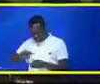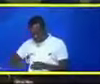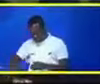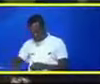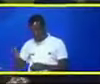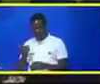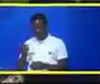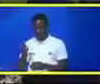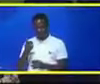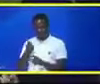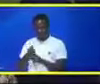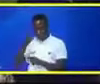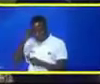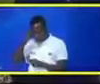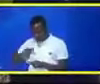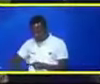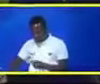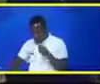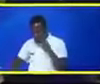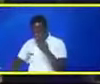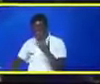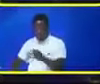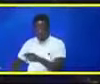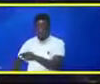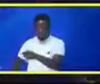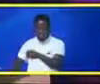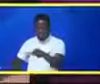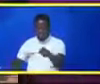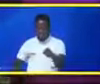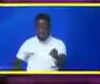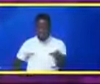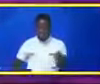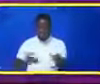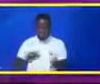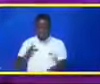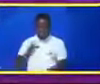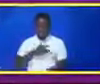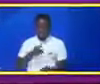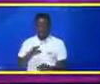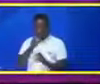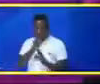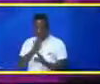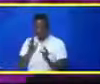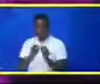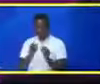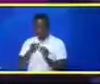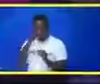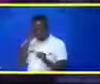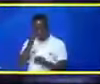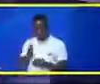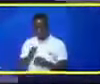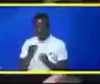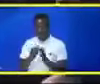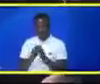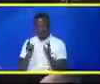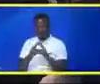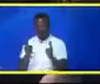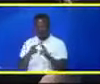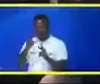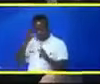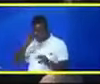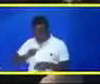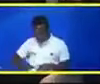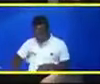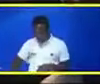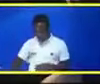There is a very little boy that I see here. I am so touched and honored. Come. This is a very, very little boy.